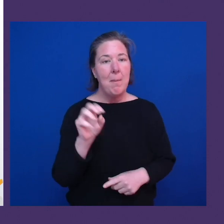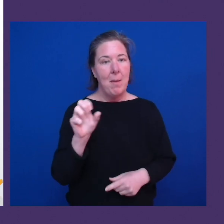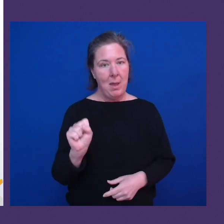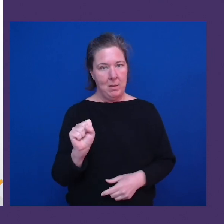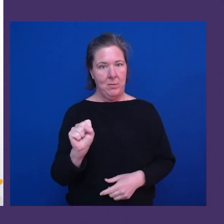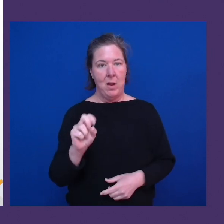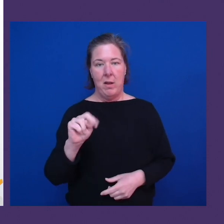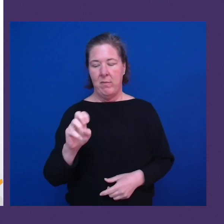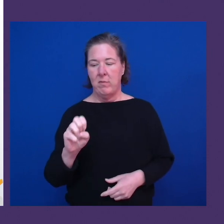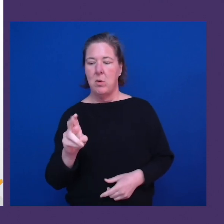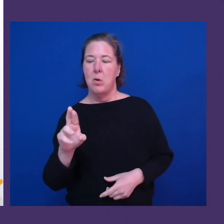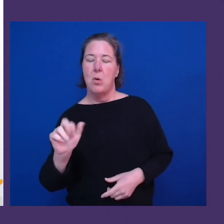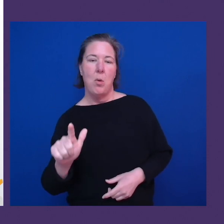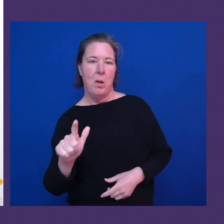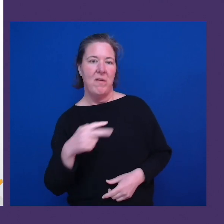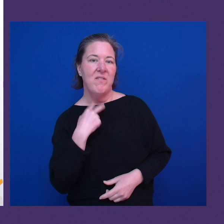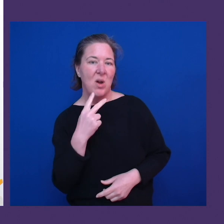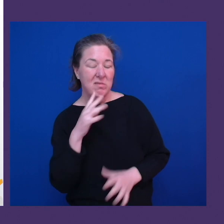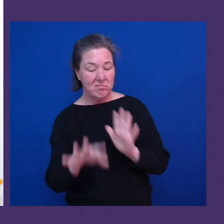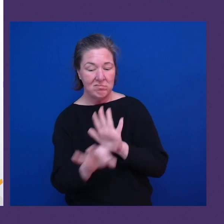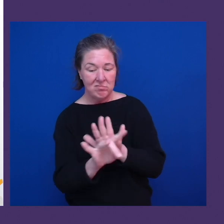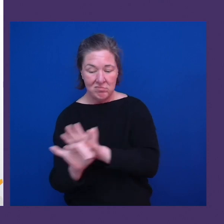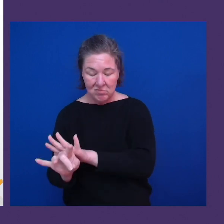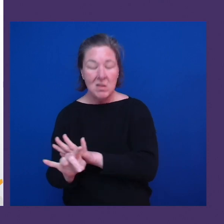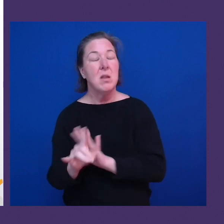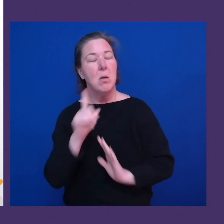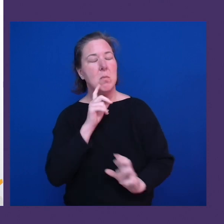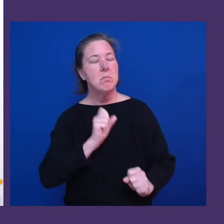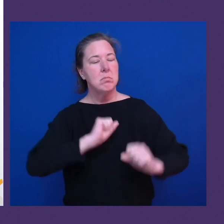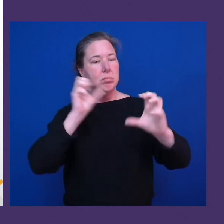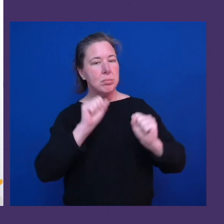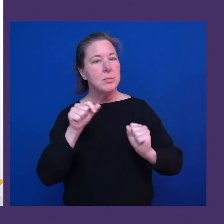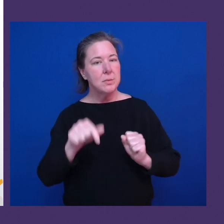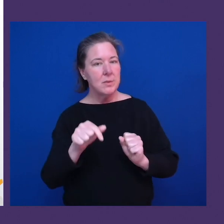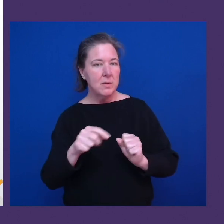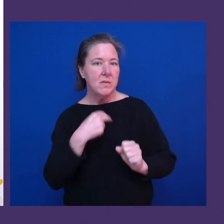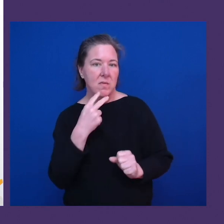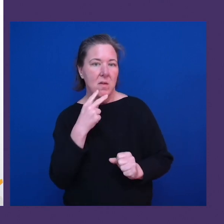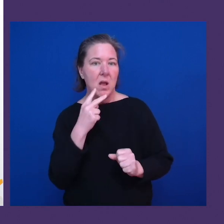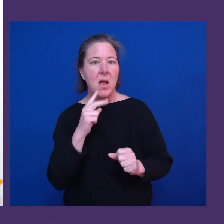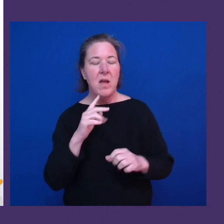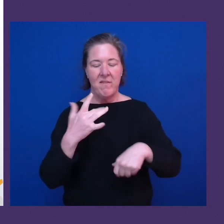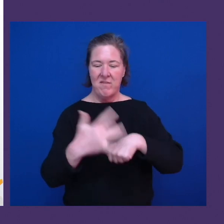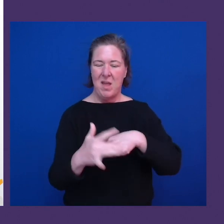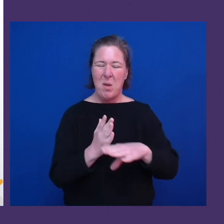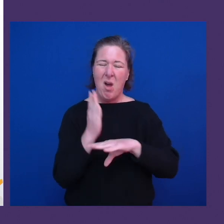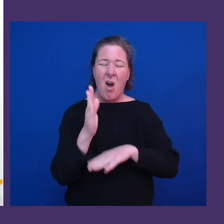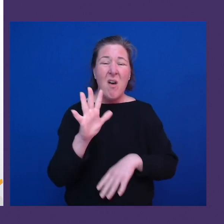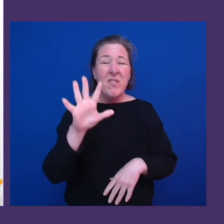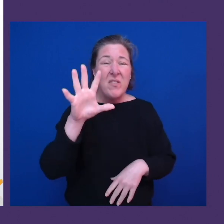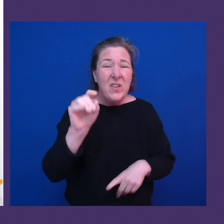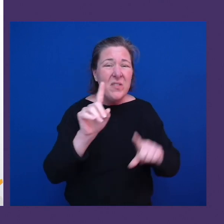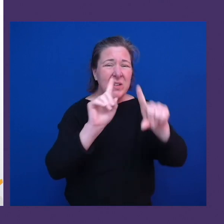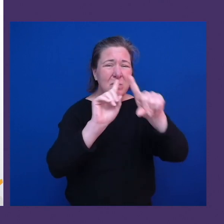from. What's truly amazing is that these voices are available in over 50 languages too.